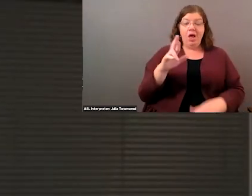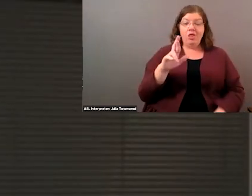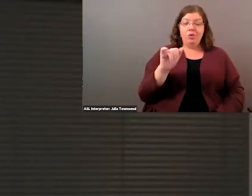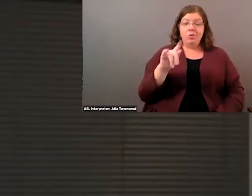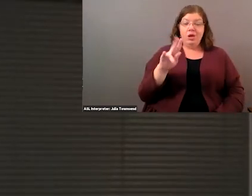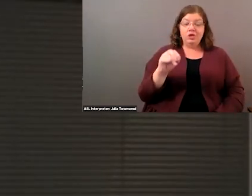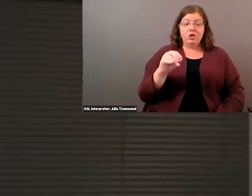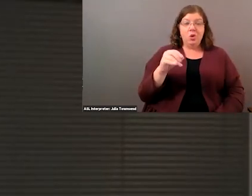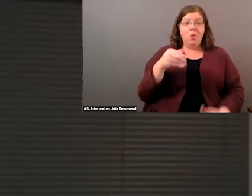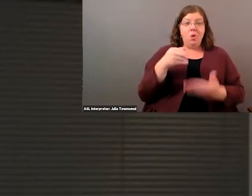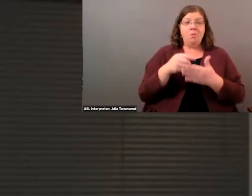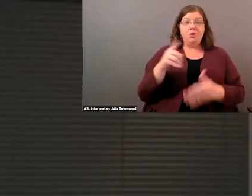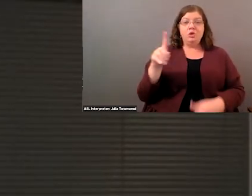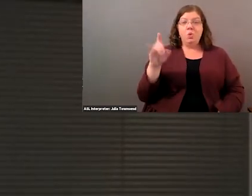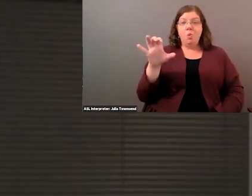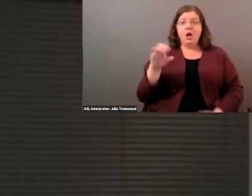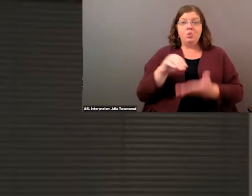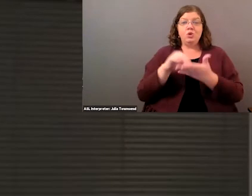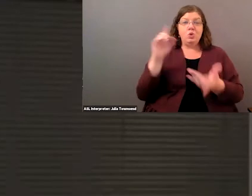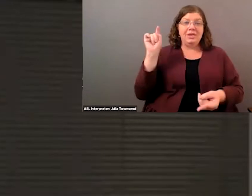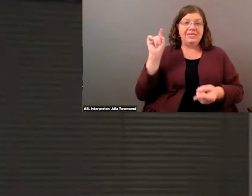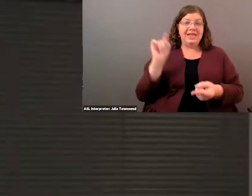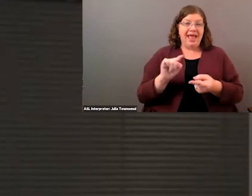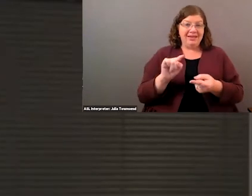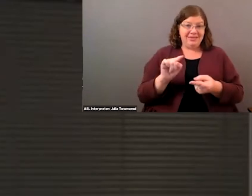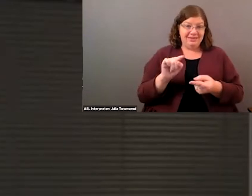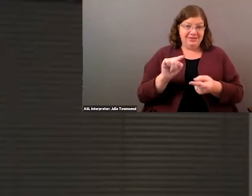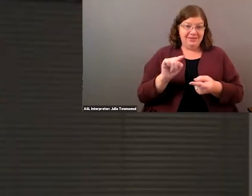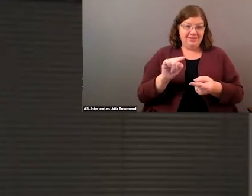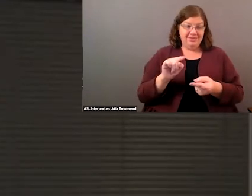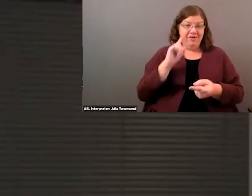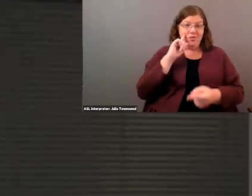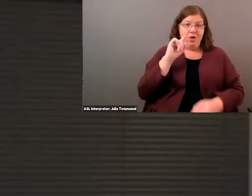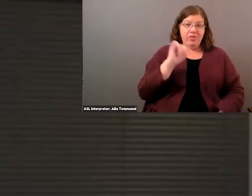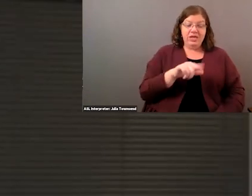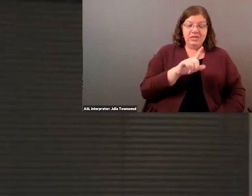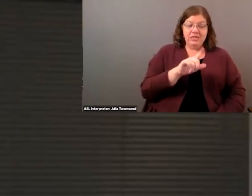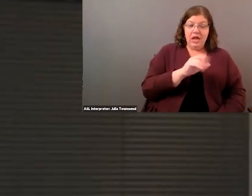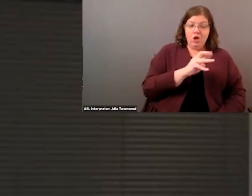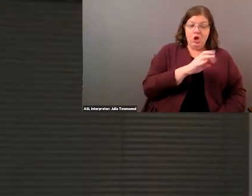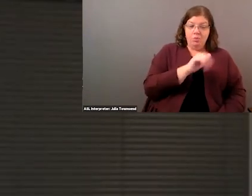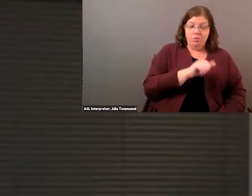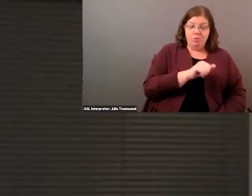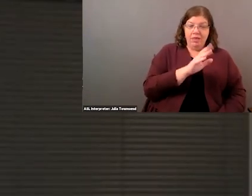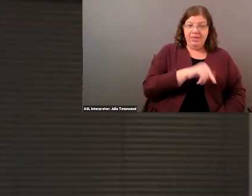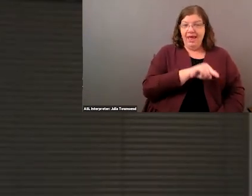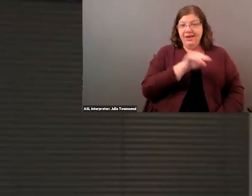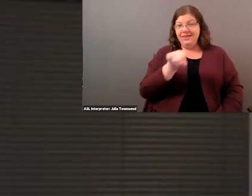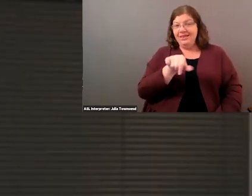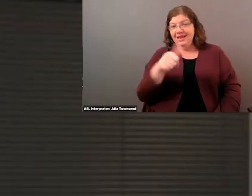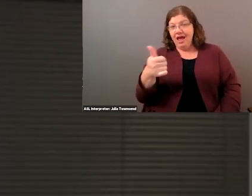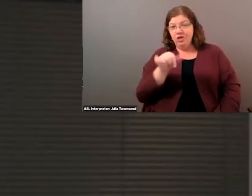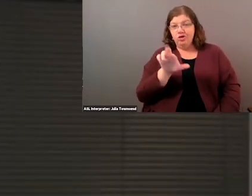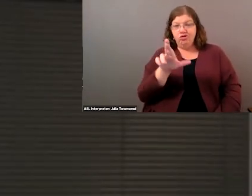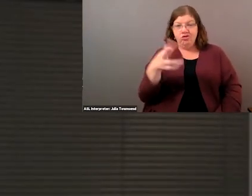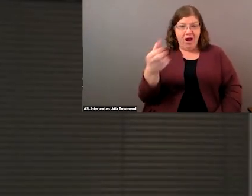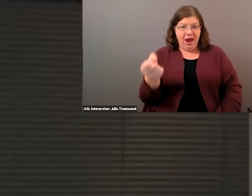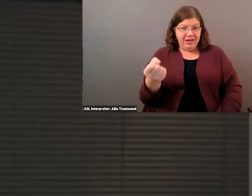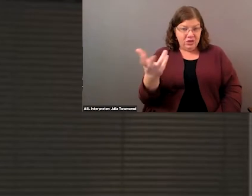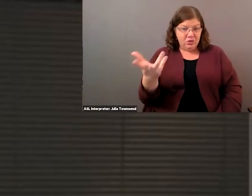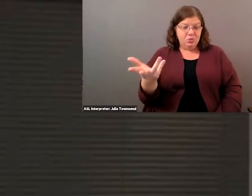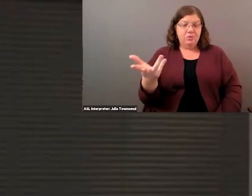Cumbra than to the other junior highs. And what you explained to me is because of the student needs,